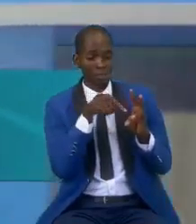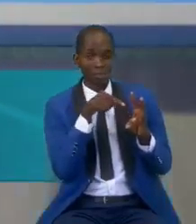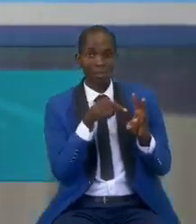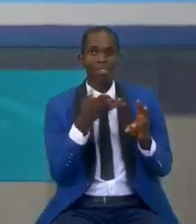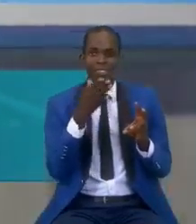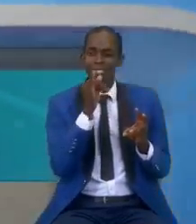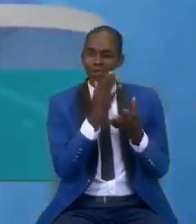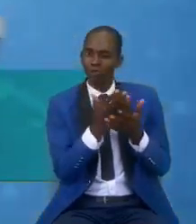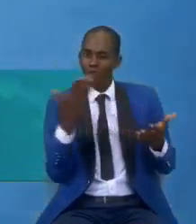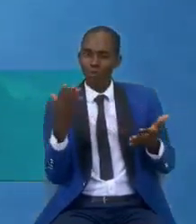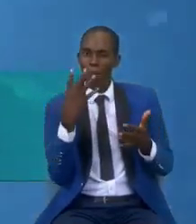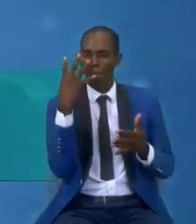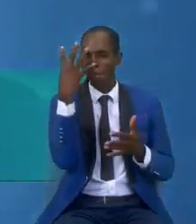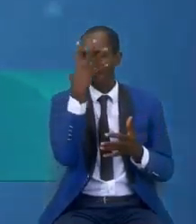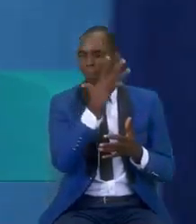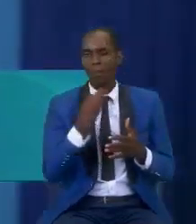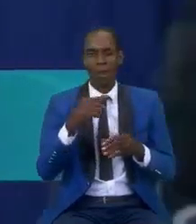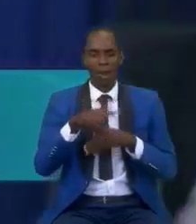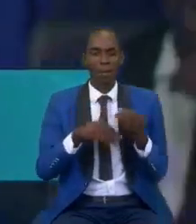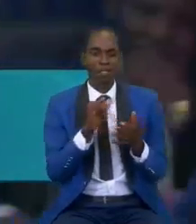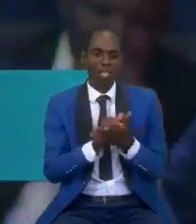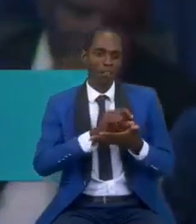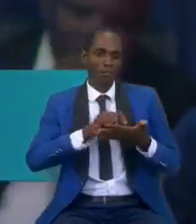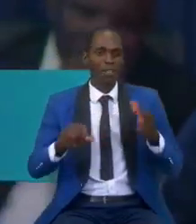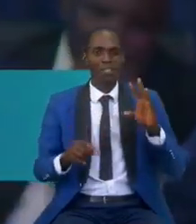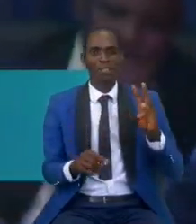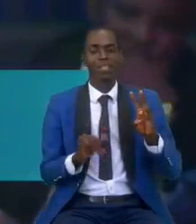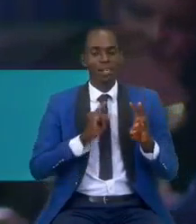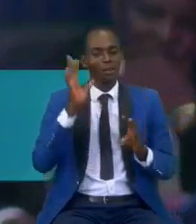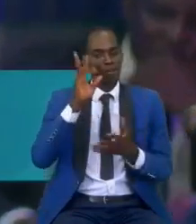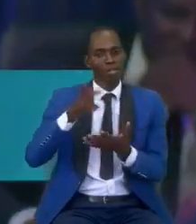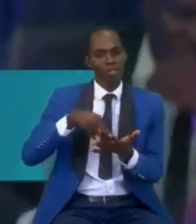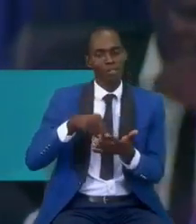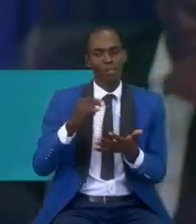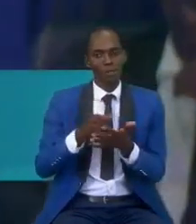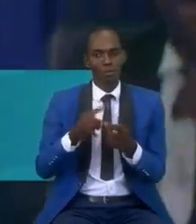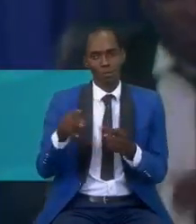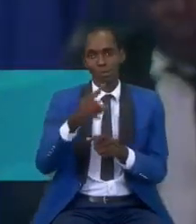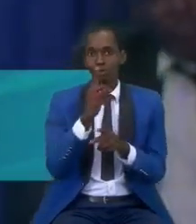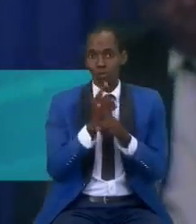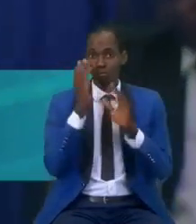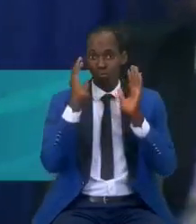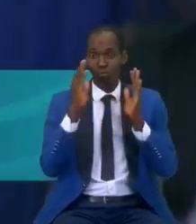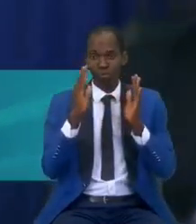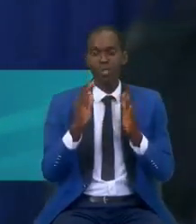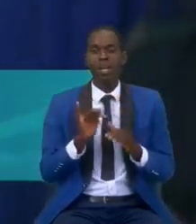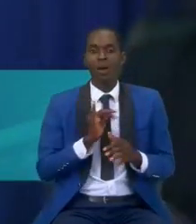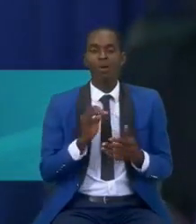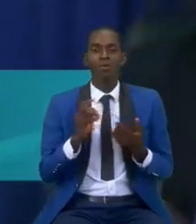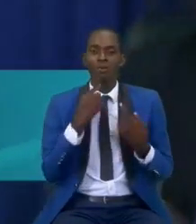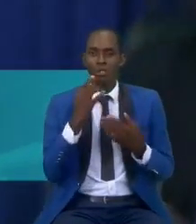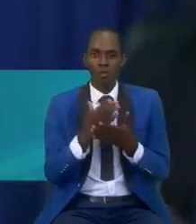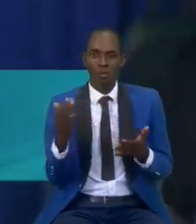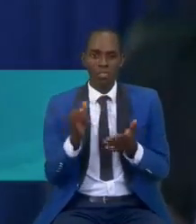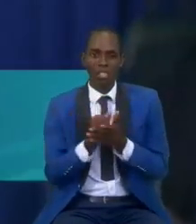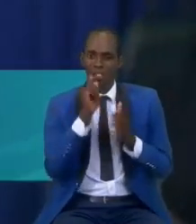it to you now, but let me tell you what I'm telling you that's wonderful. There's a man, there was a man, an evangelist,